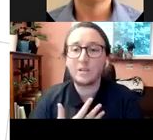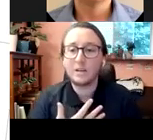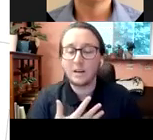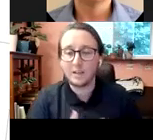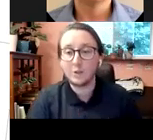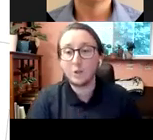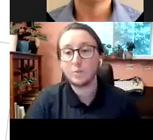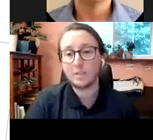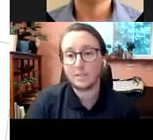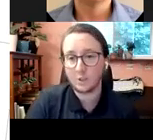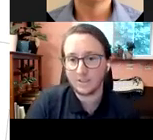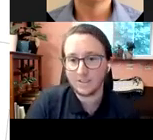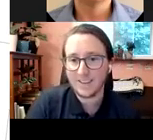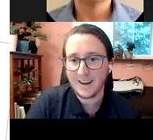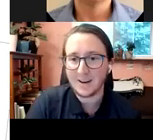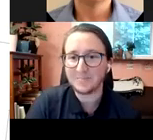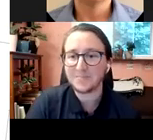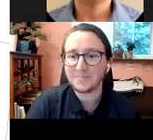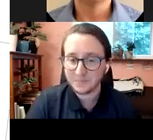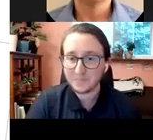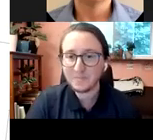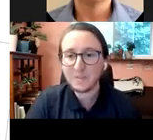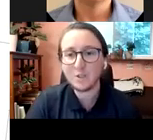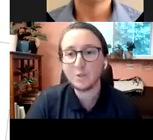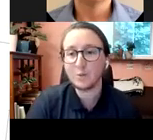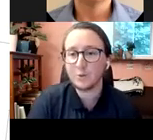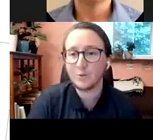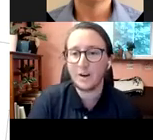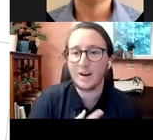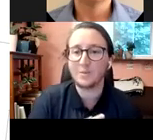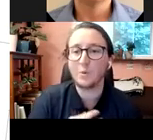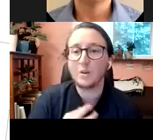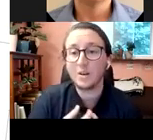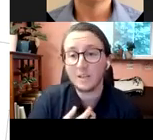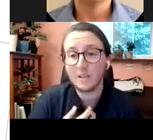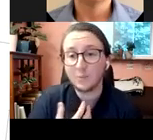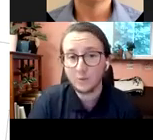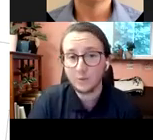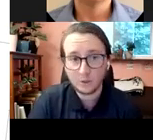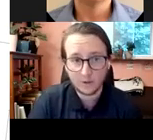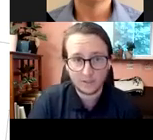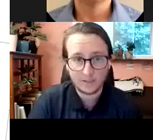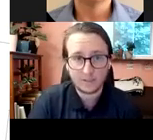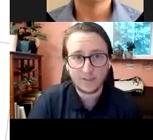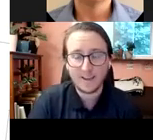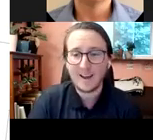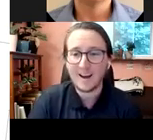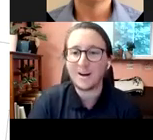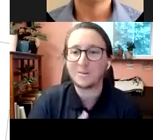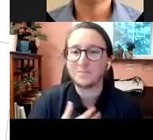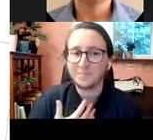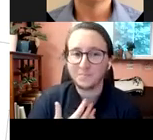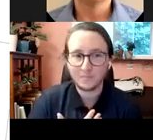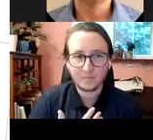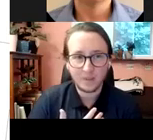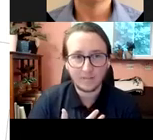required numerous sessions to prove, where Knox had to prove their transness.